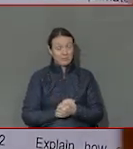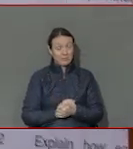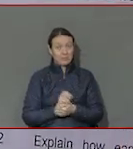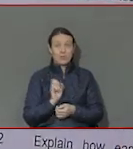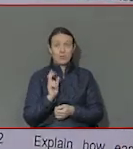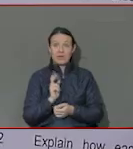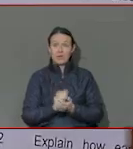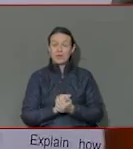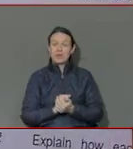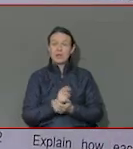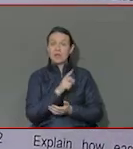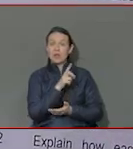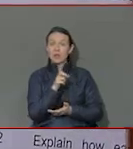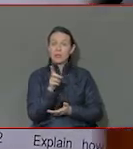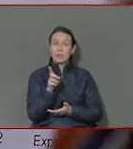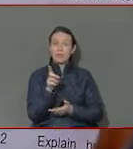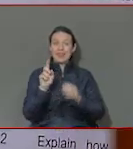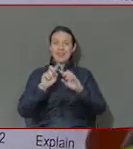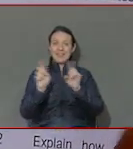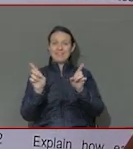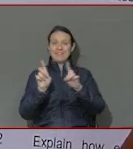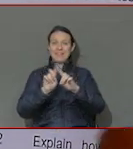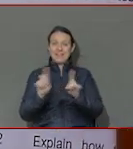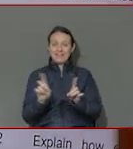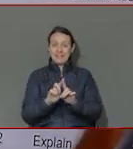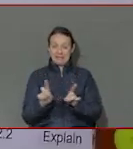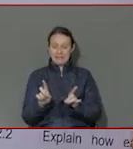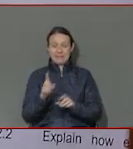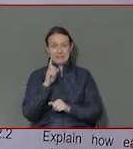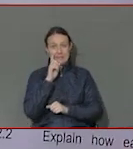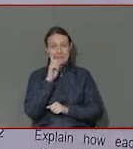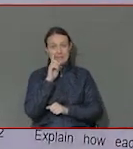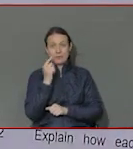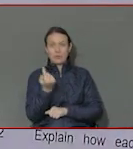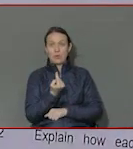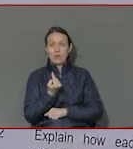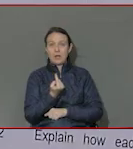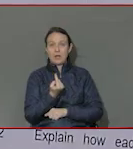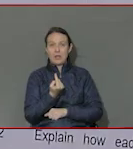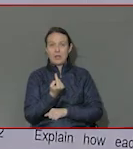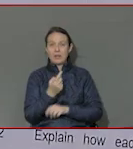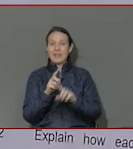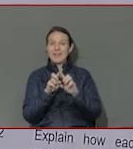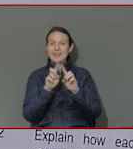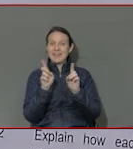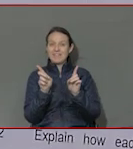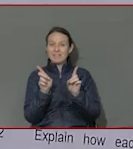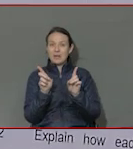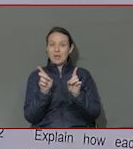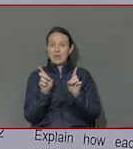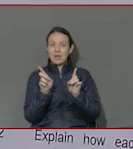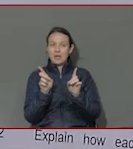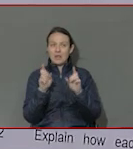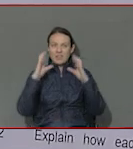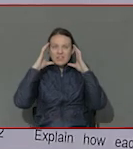you only mention the differences that we spoke about. In our differences, there was no difference of the skull being